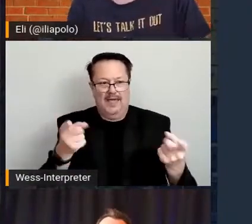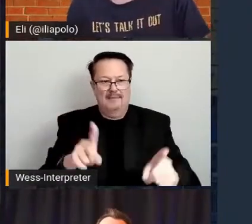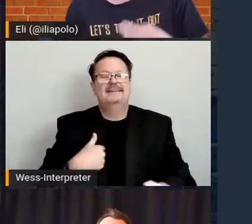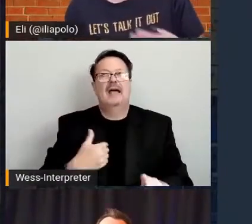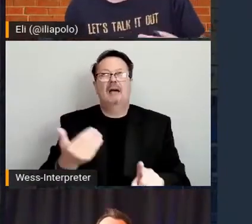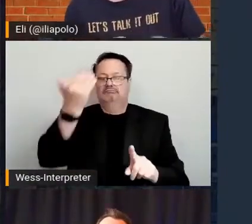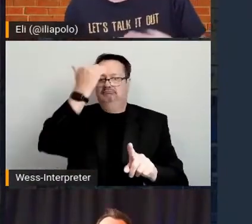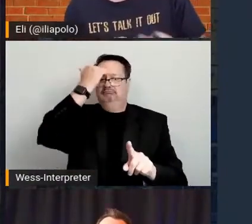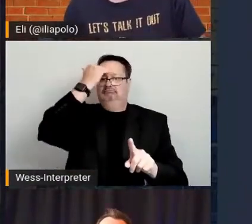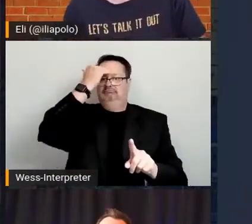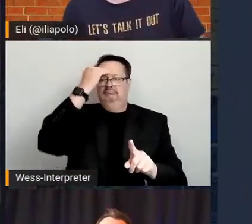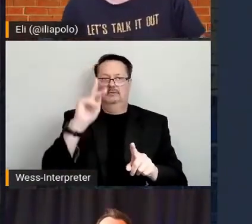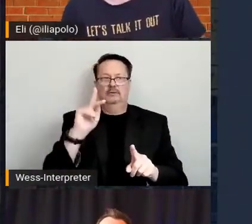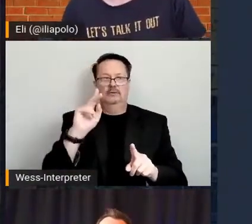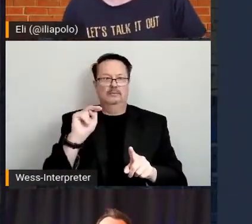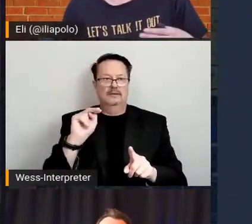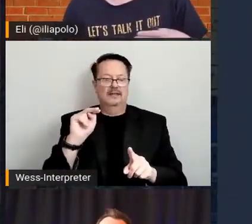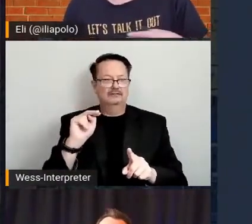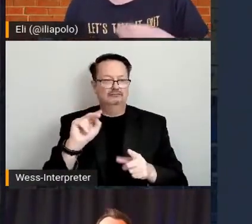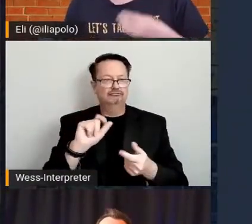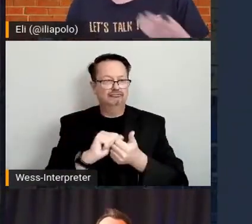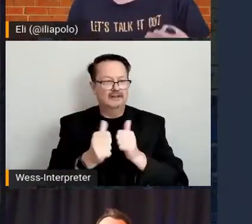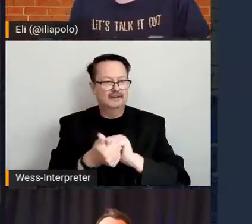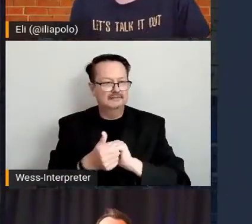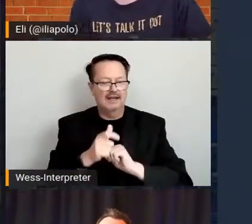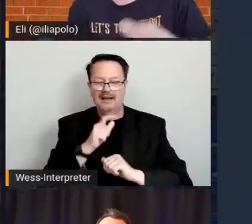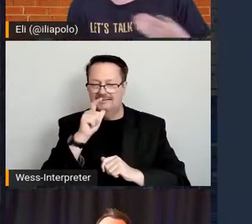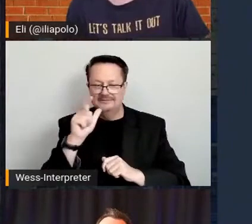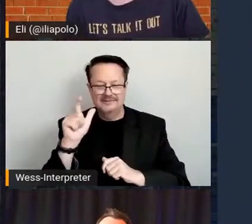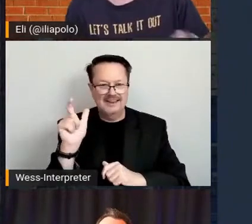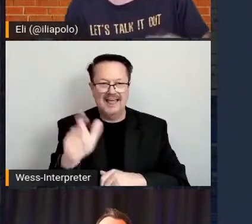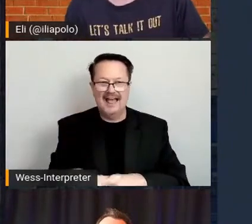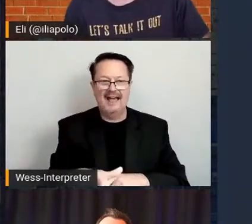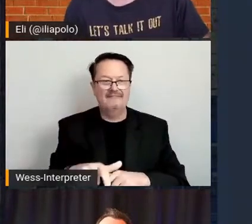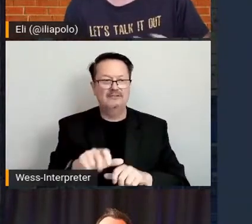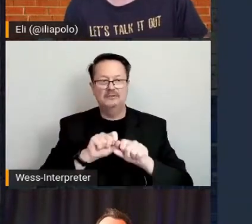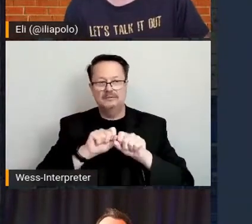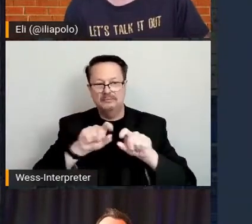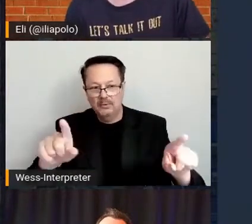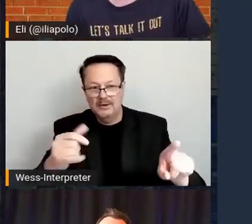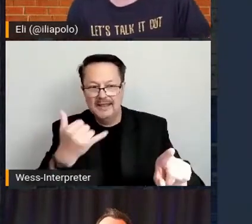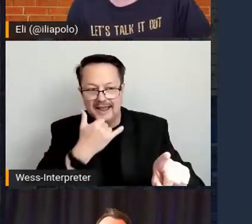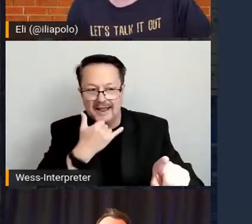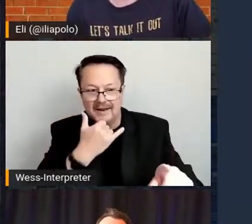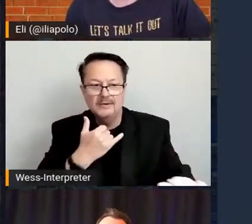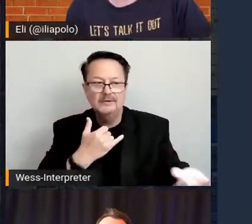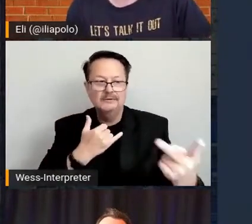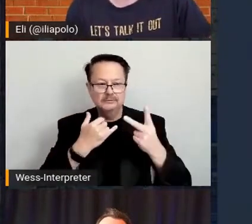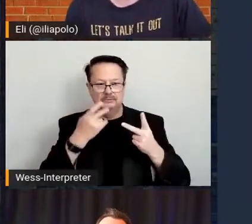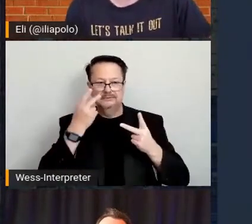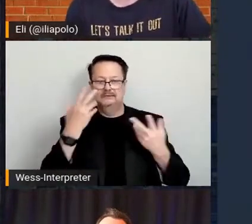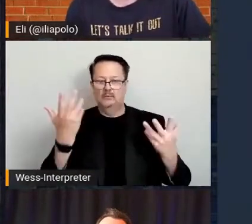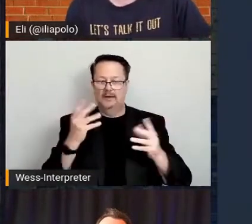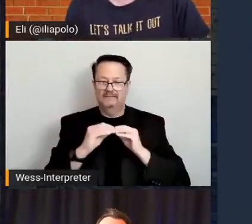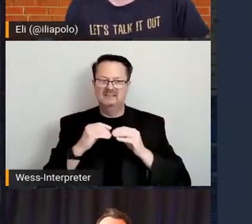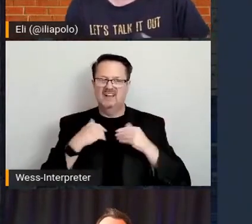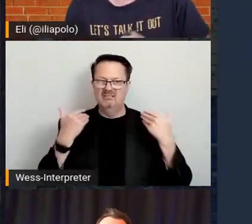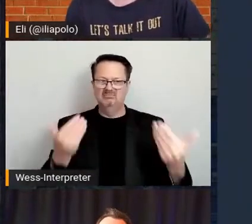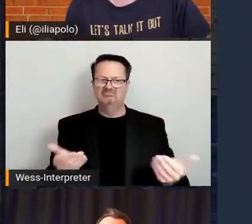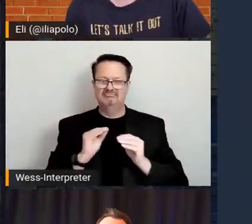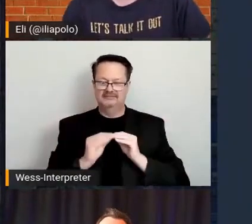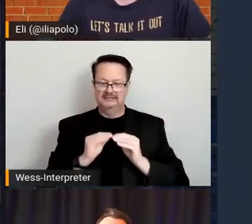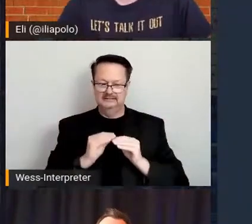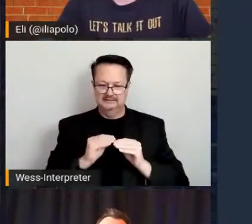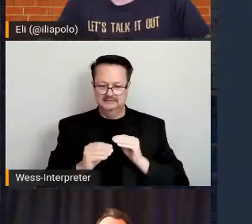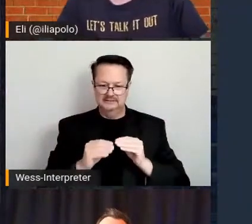of the Kubernetes change, and I don't even have to deploy and get an error to see what I need to fix. So I